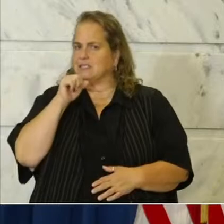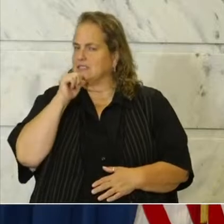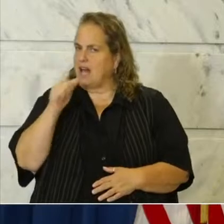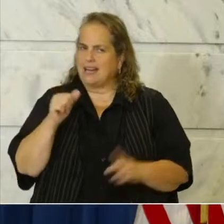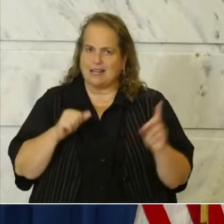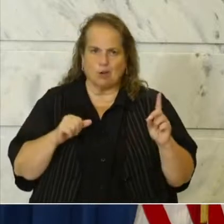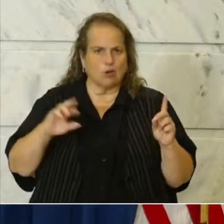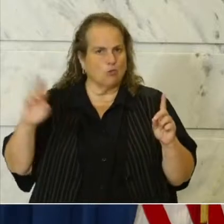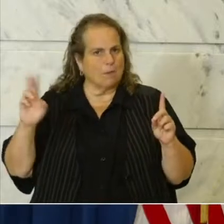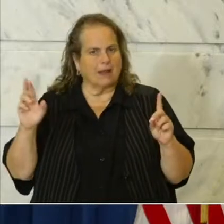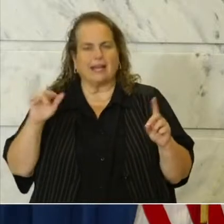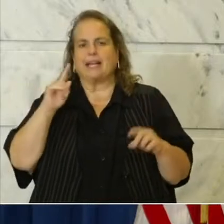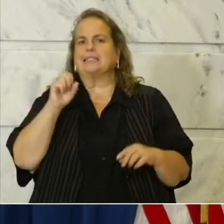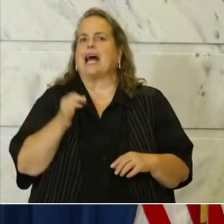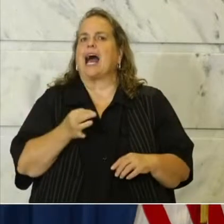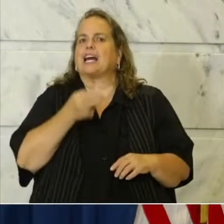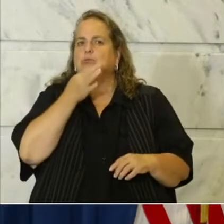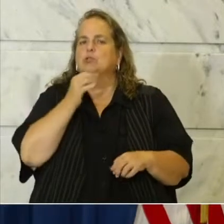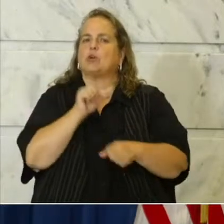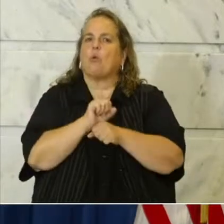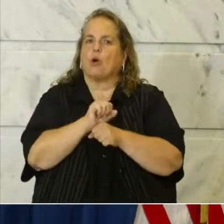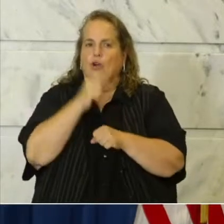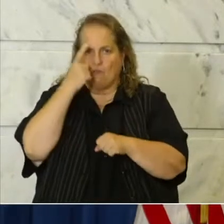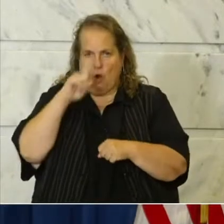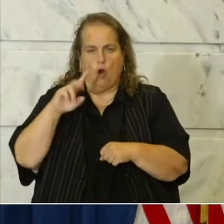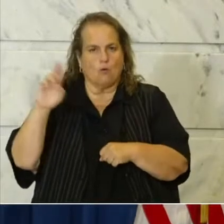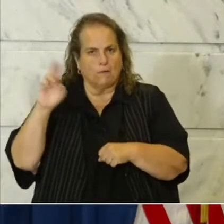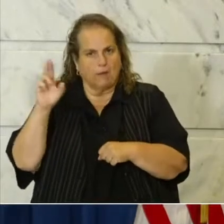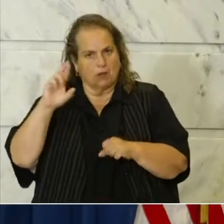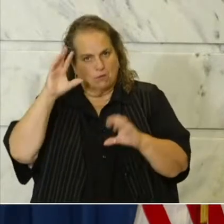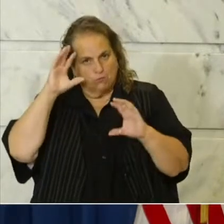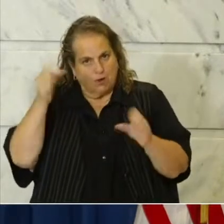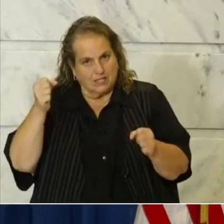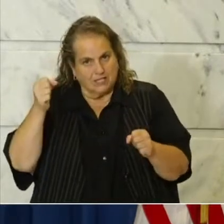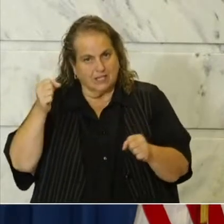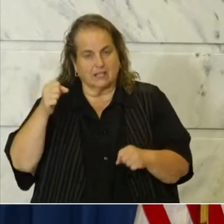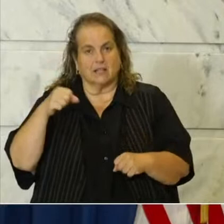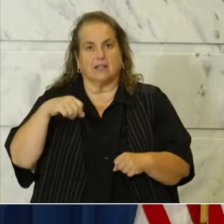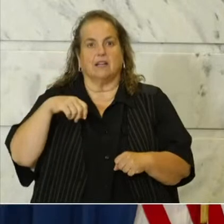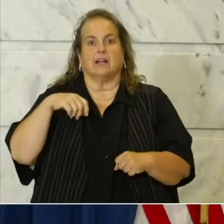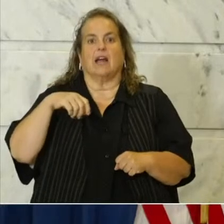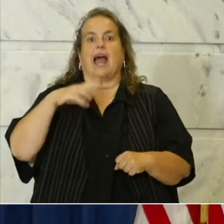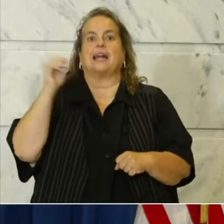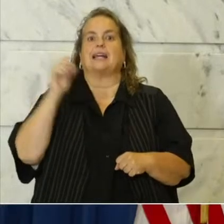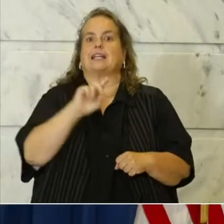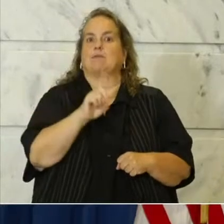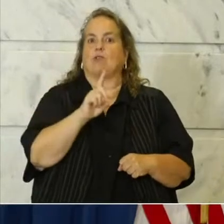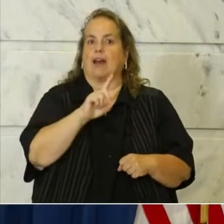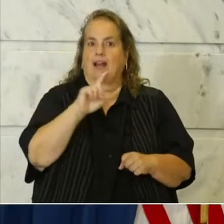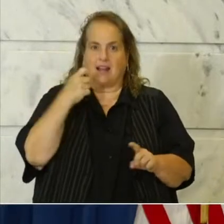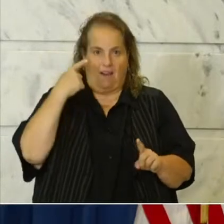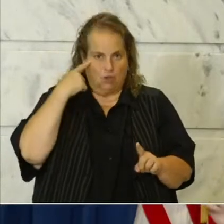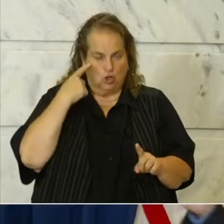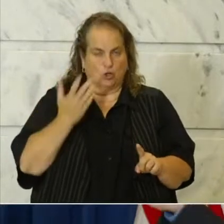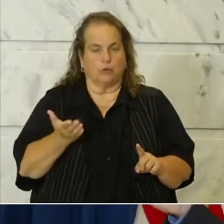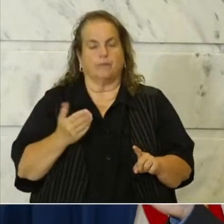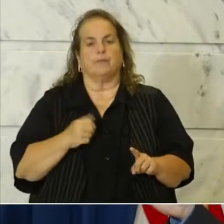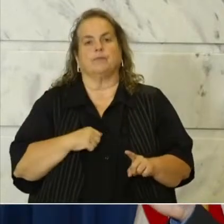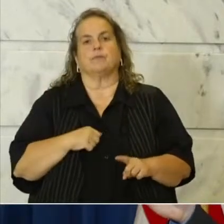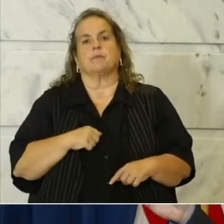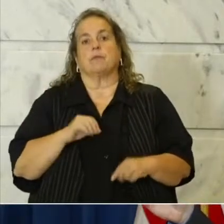are experts that work for a Republican president or a Democratic governor, and that other steps are taking. Number 1